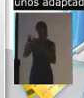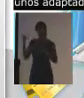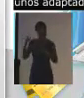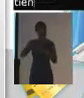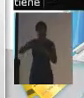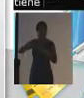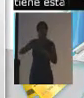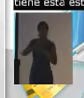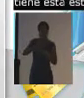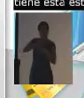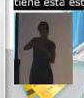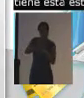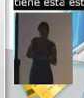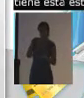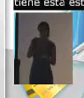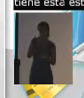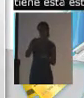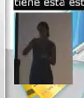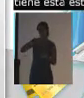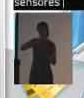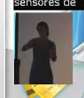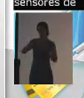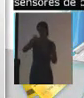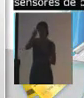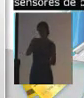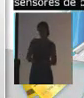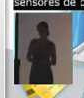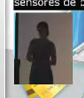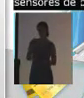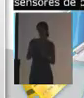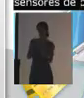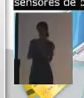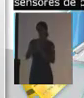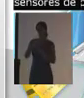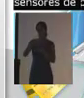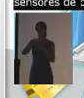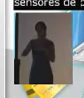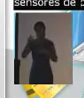the pressure sensors would be adapted to the person.